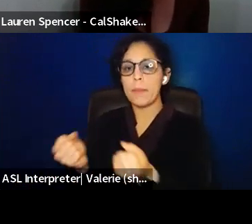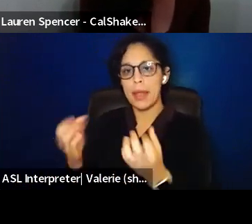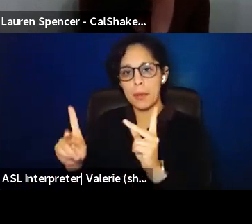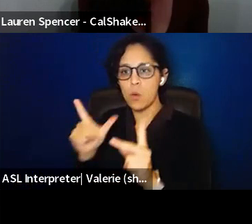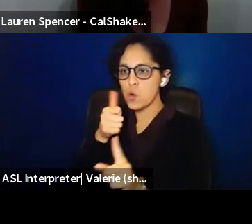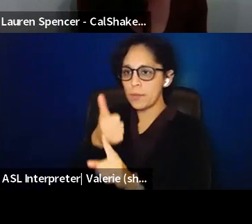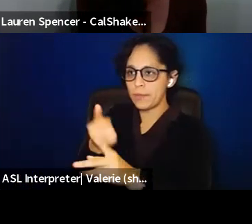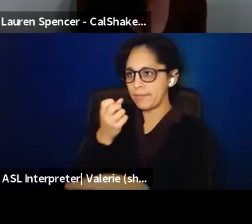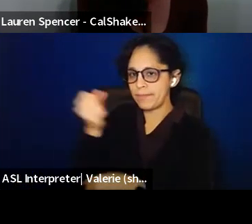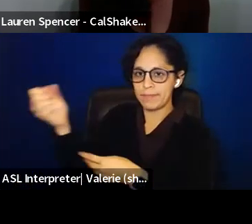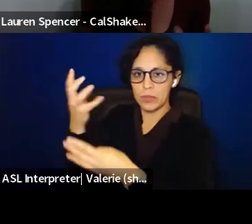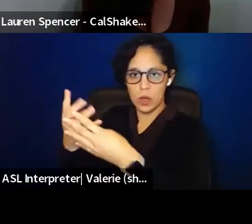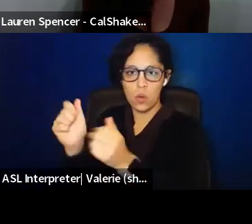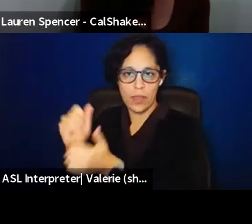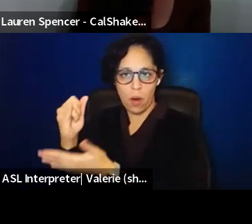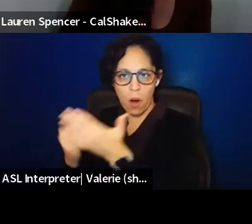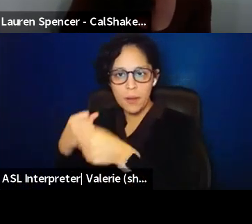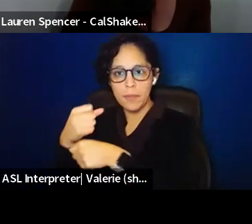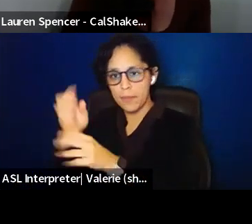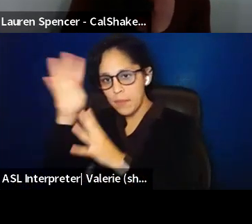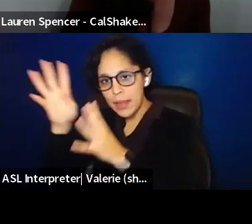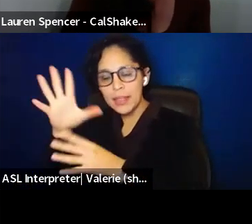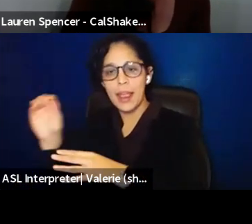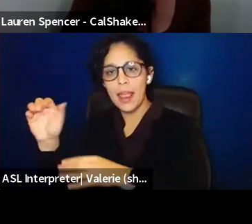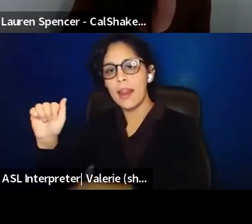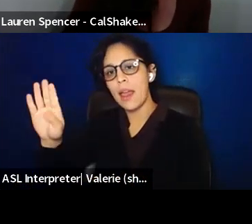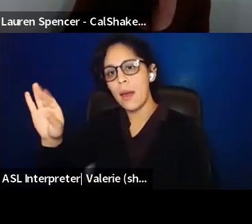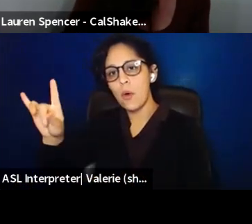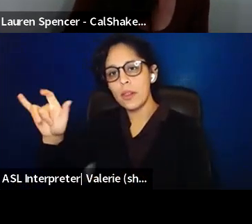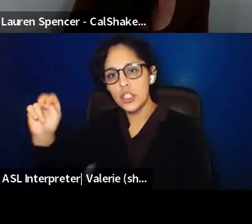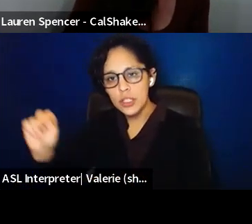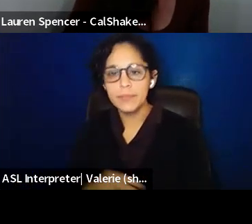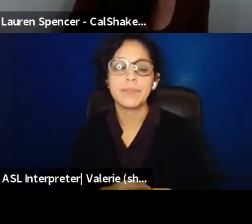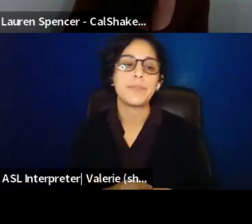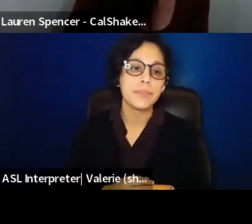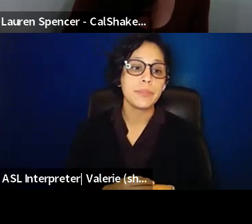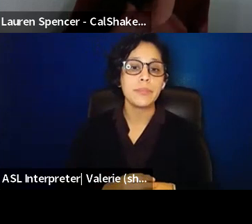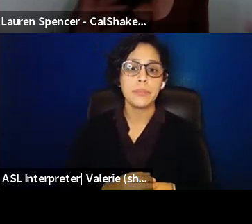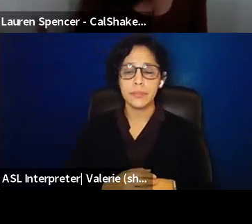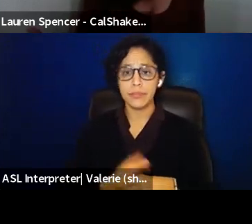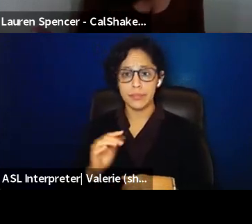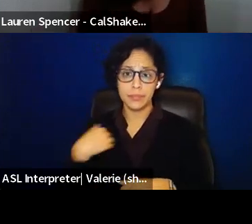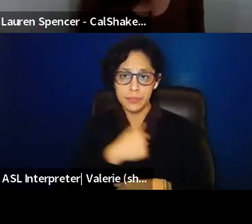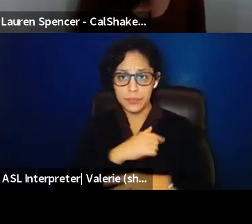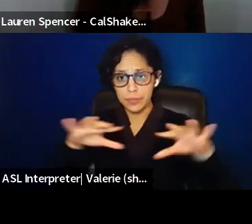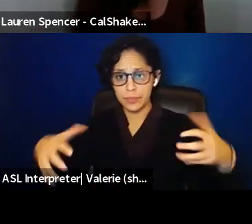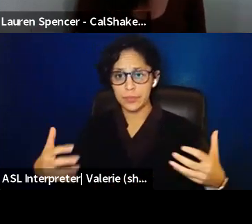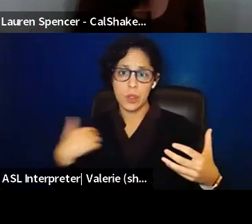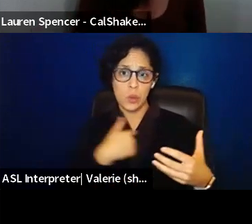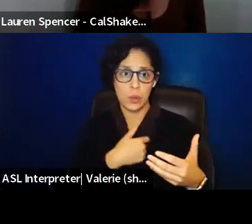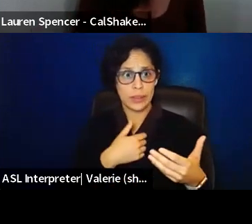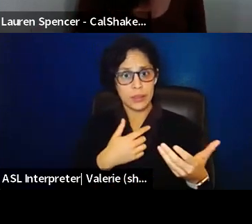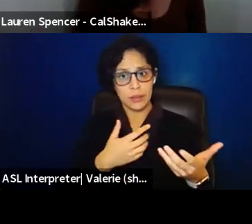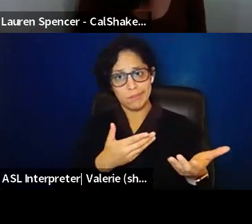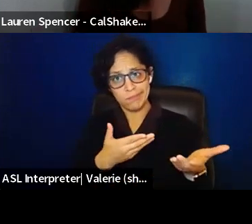making and abolition. And so basically what we do is, as a cohort, we were offered this invitation